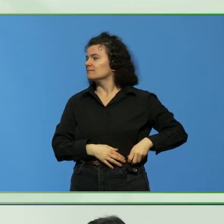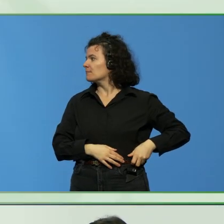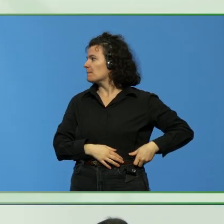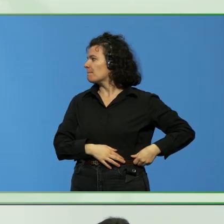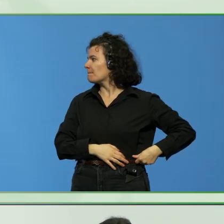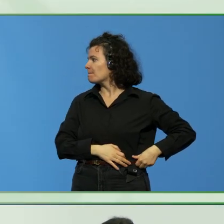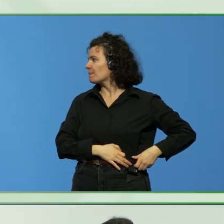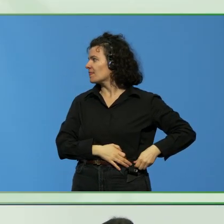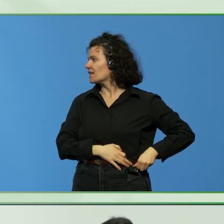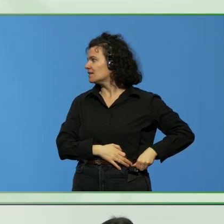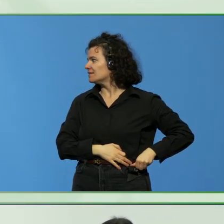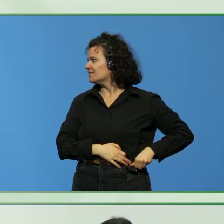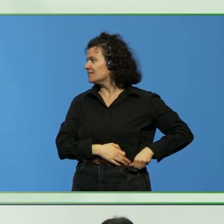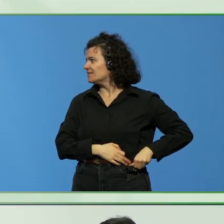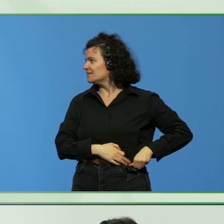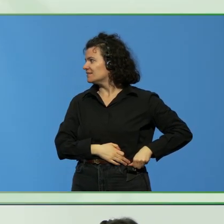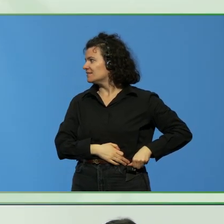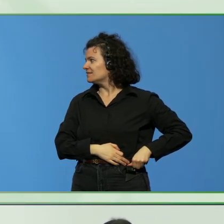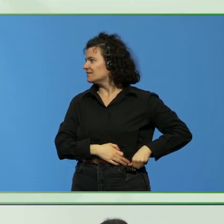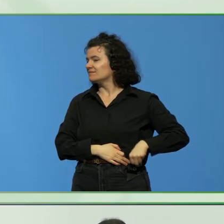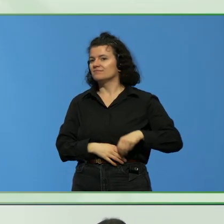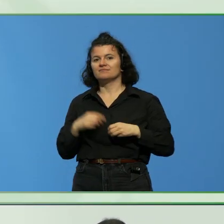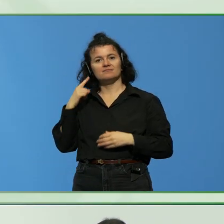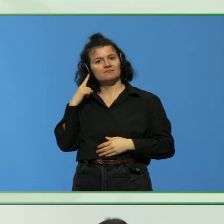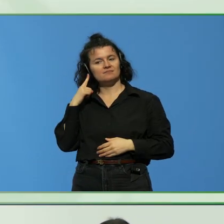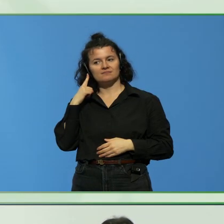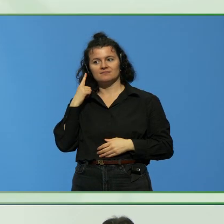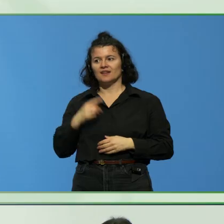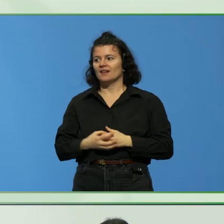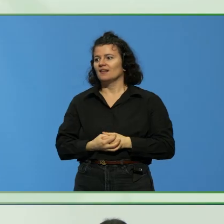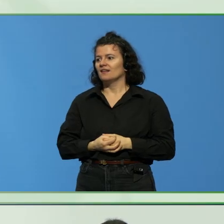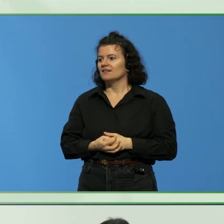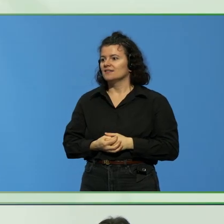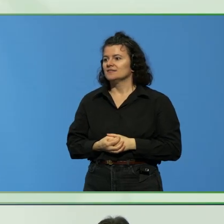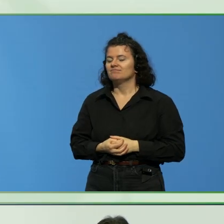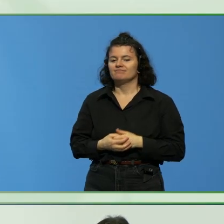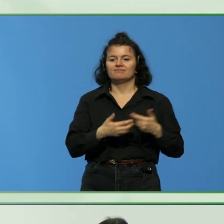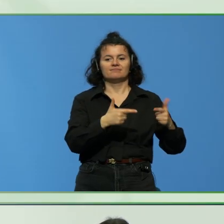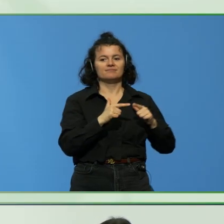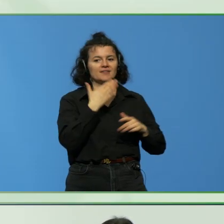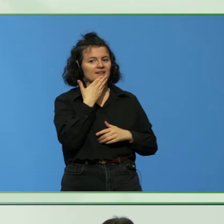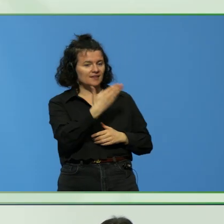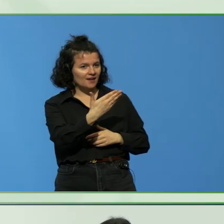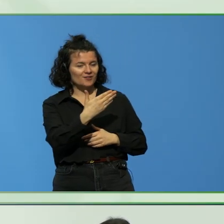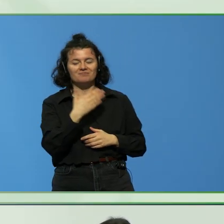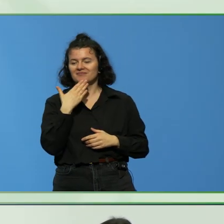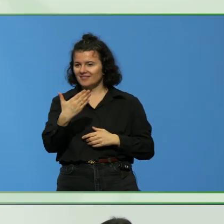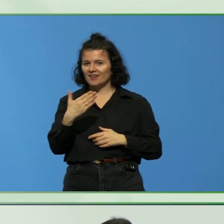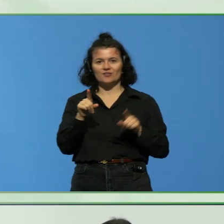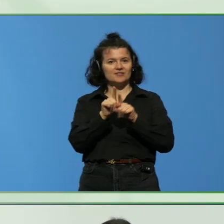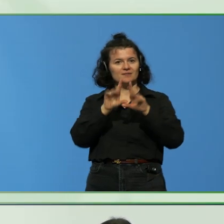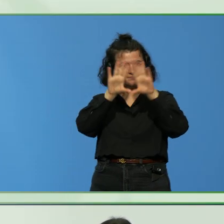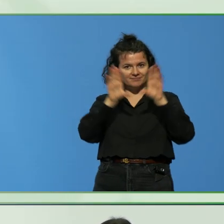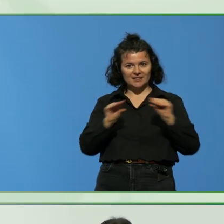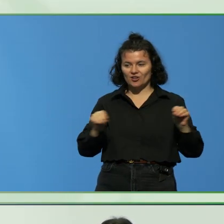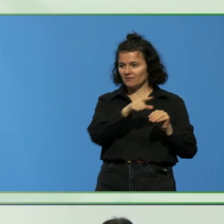So thank you, Robin, and thank you to Zero Project for the invitation. My name is Marianne